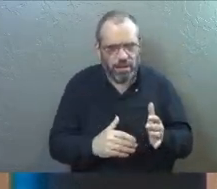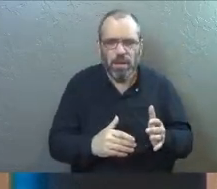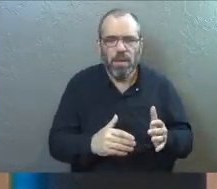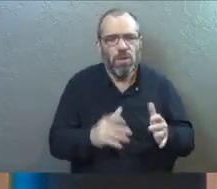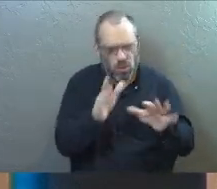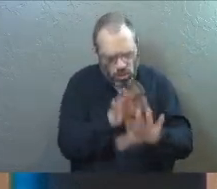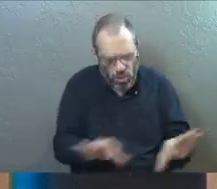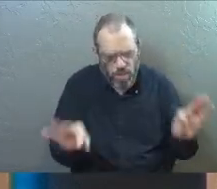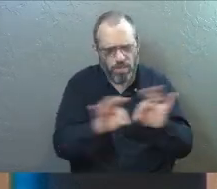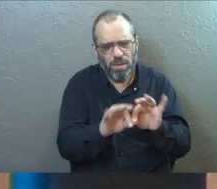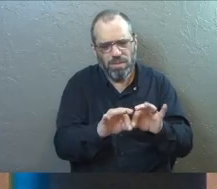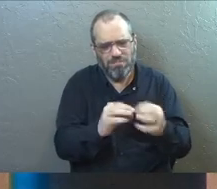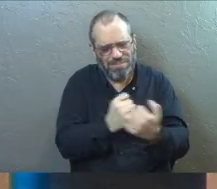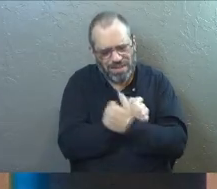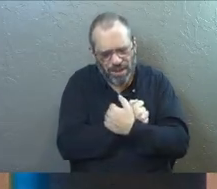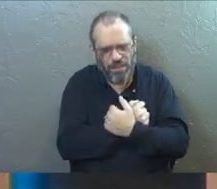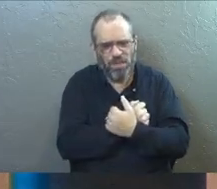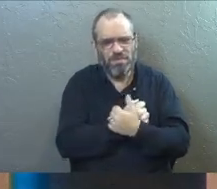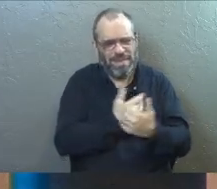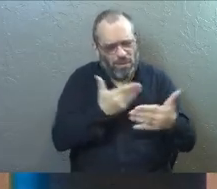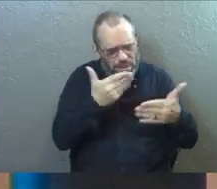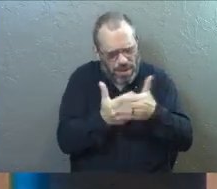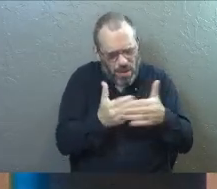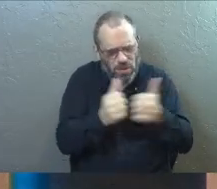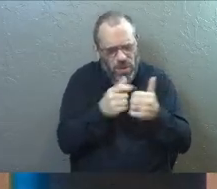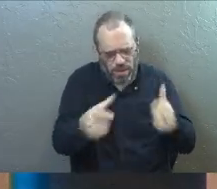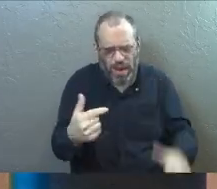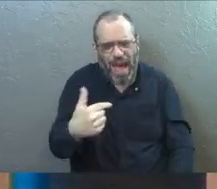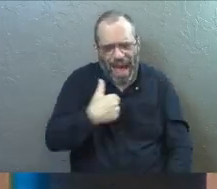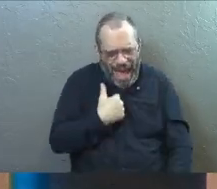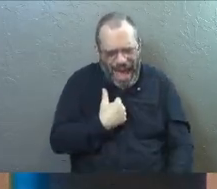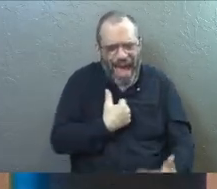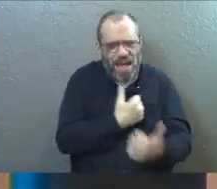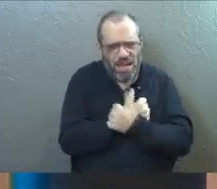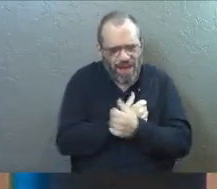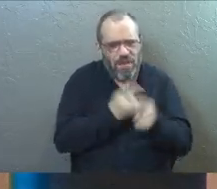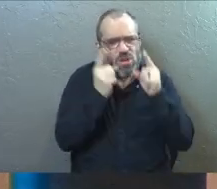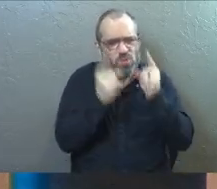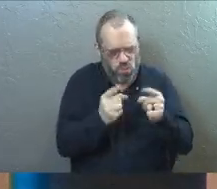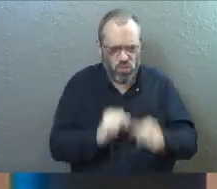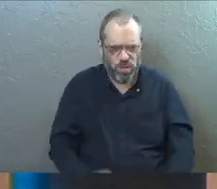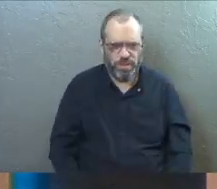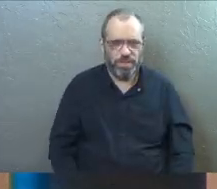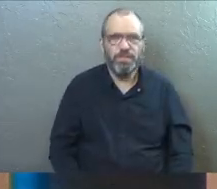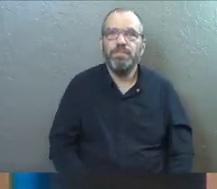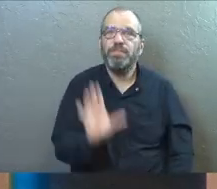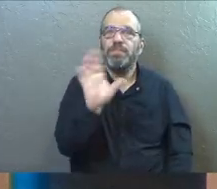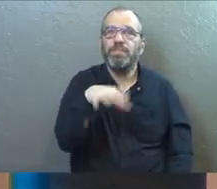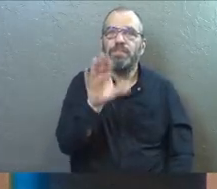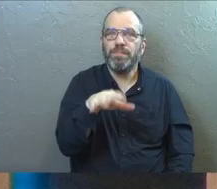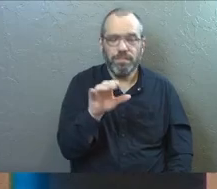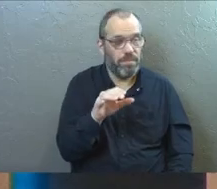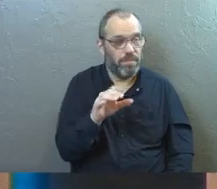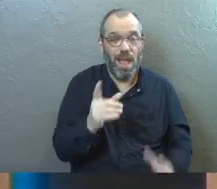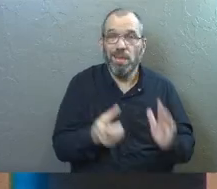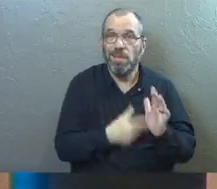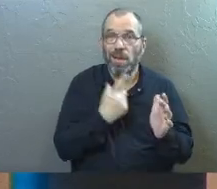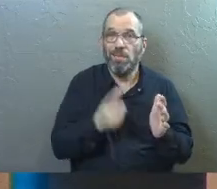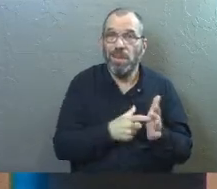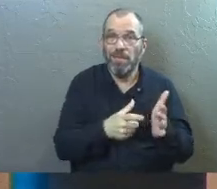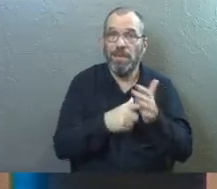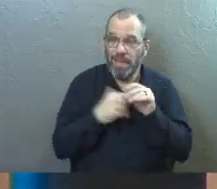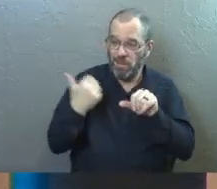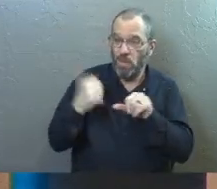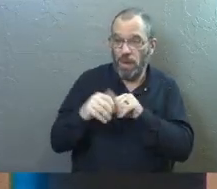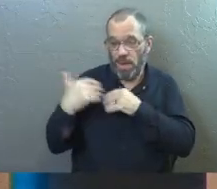You matter so much. And I love you so much. And I want to be so close to you. I love you. Here's the point. Sometimes it takes